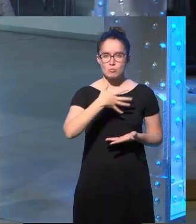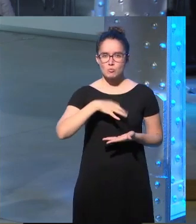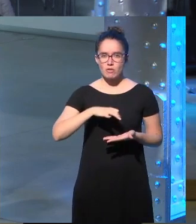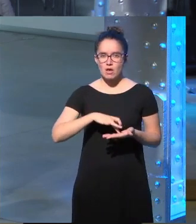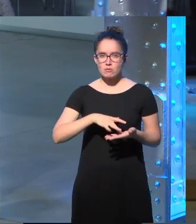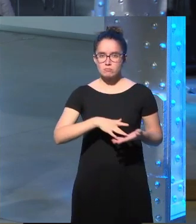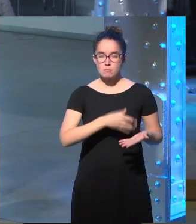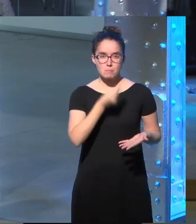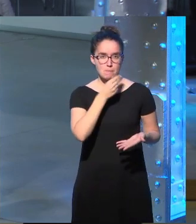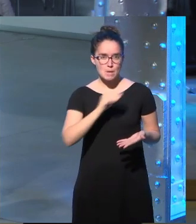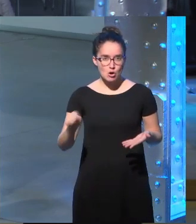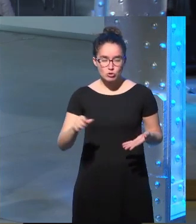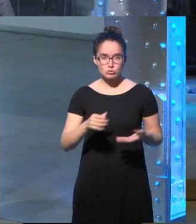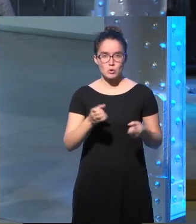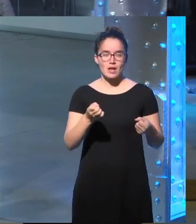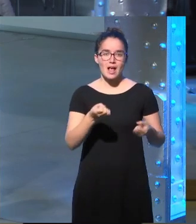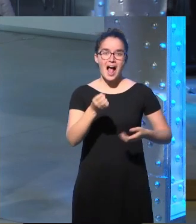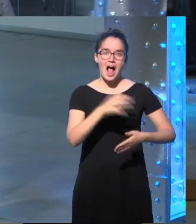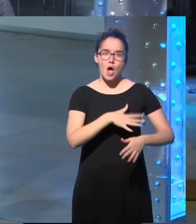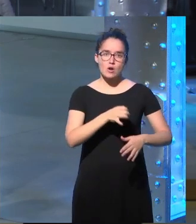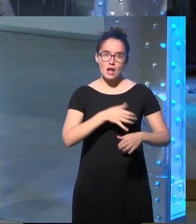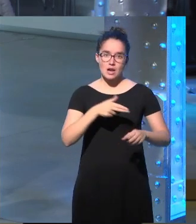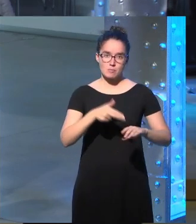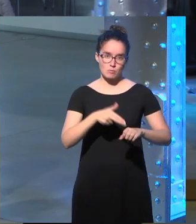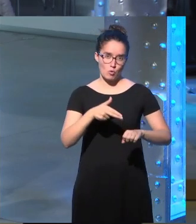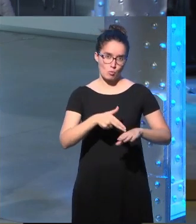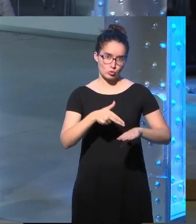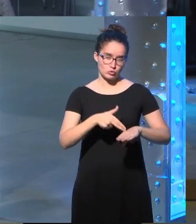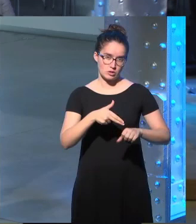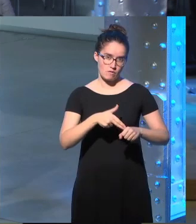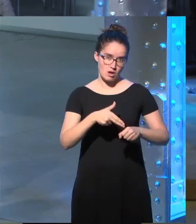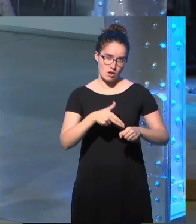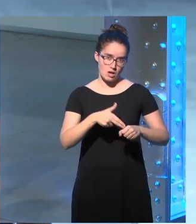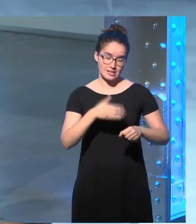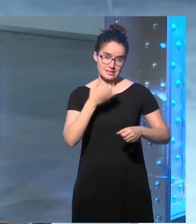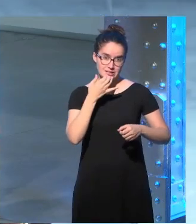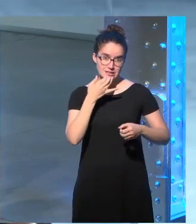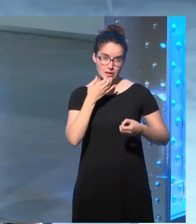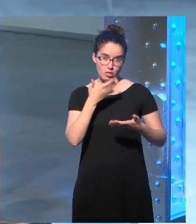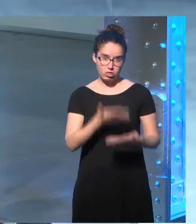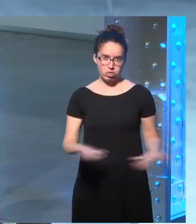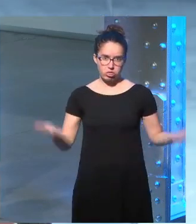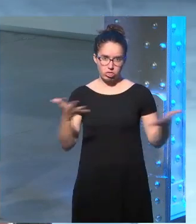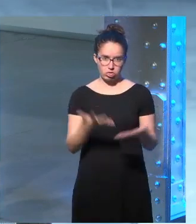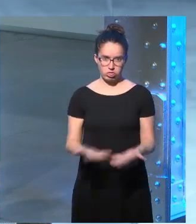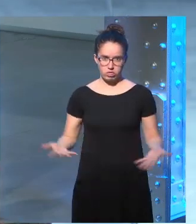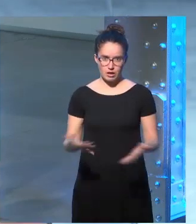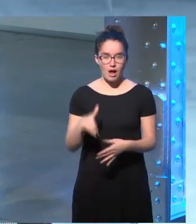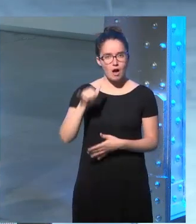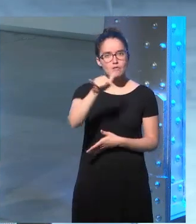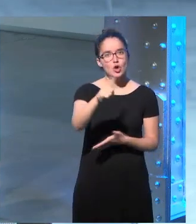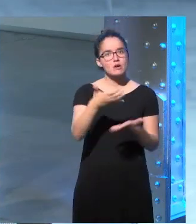an aircraft can be much more efficient and could be saving a lot of fuel if it is lighter.